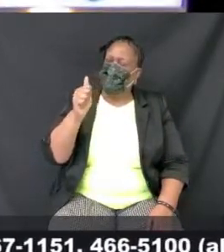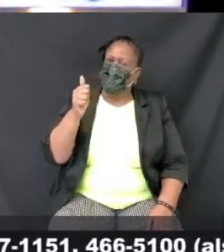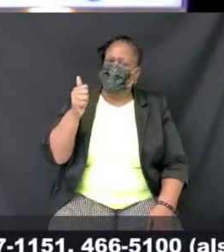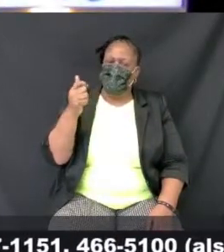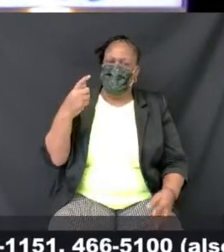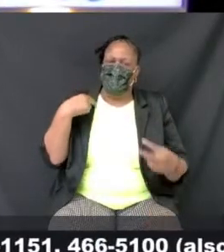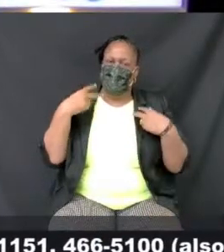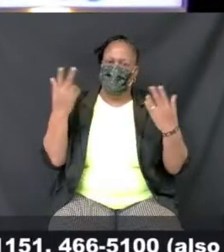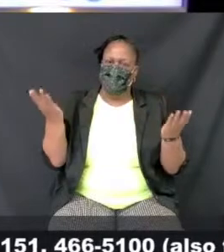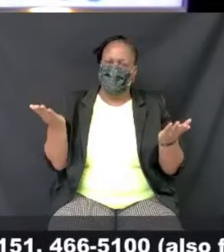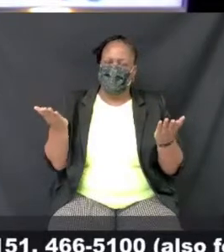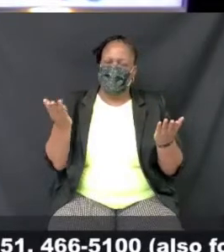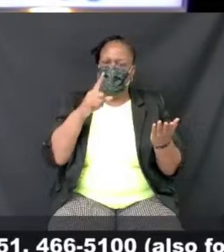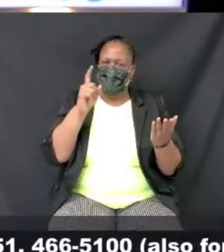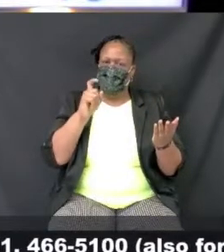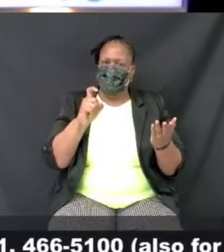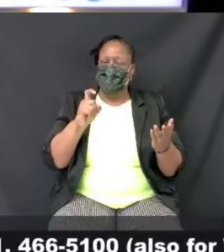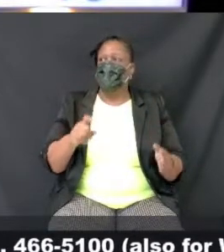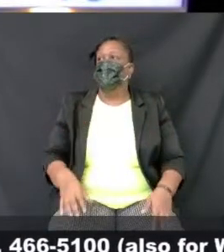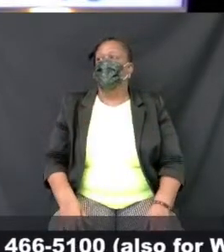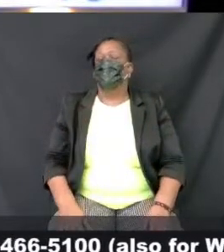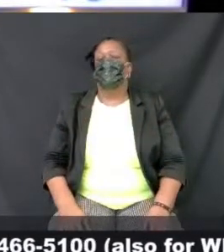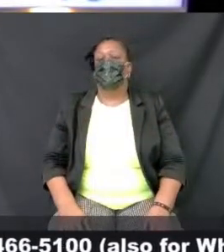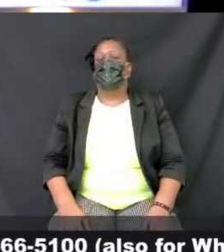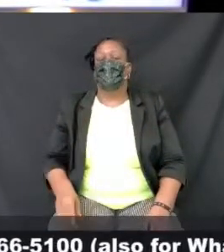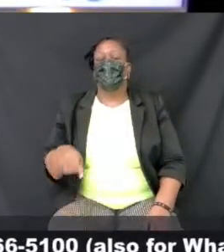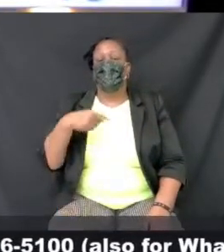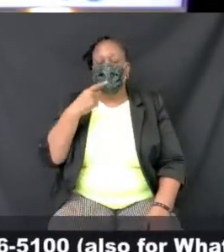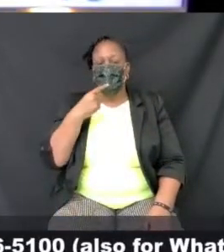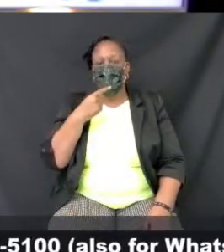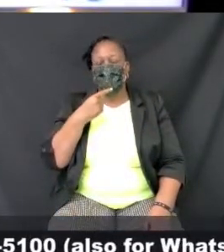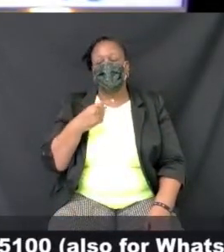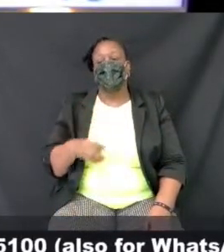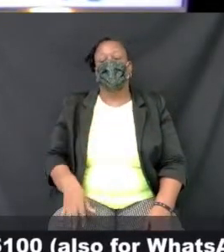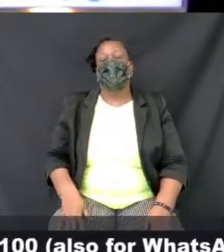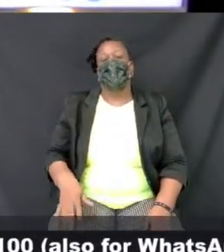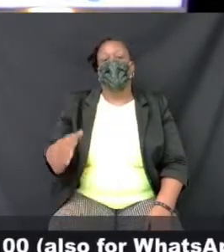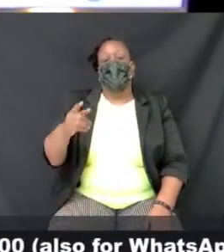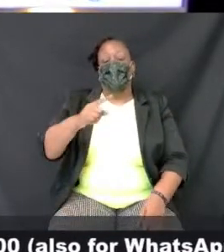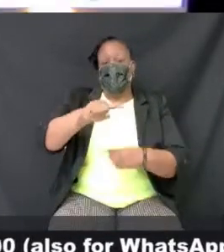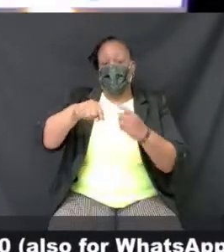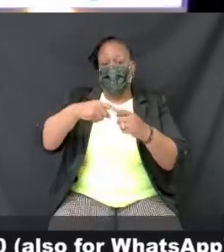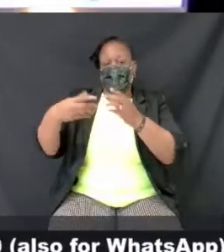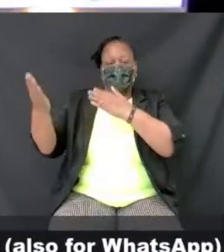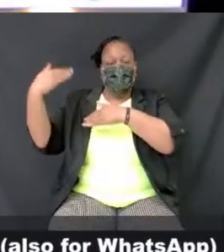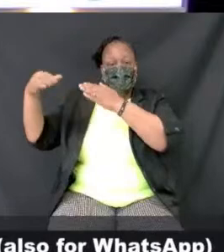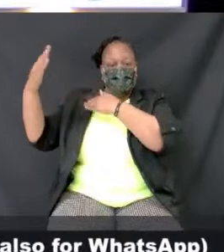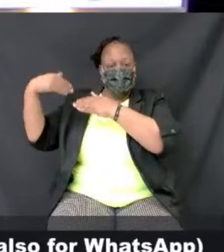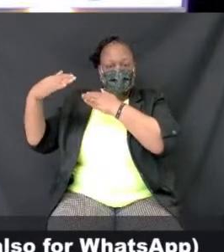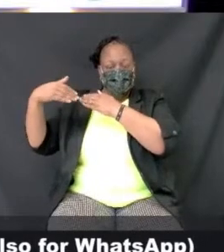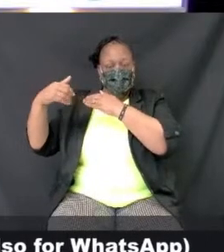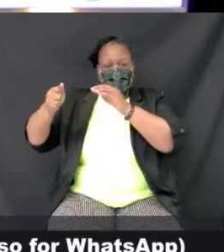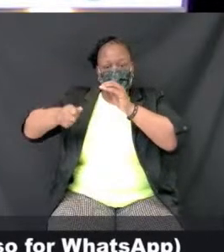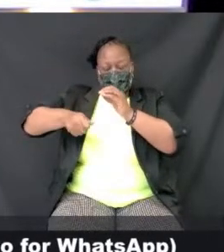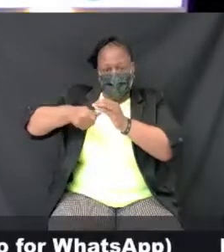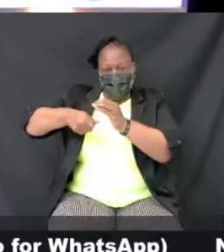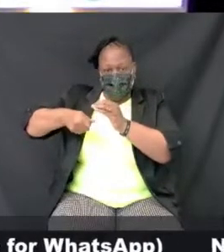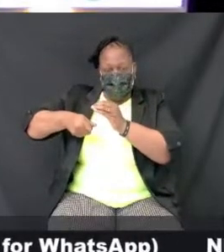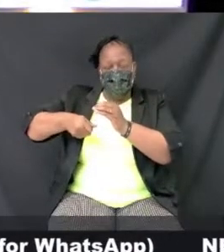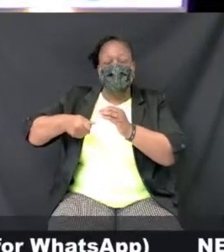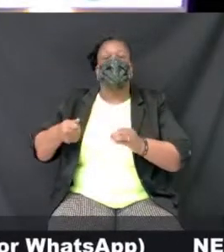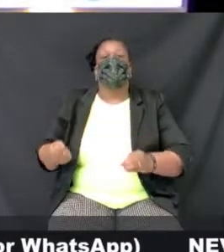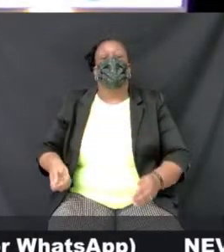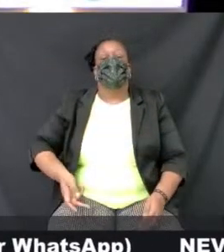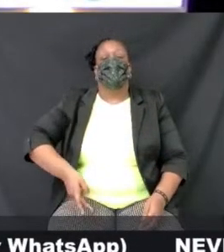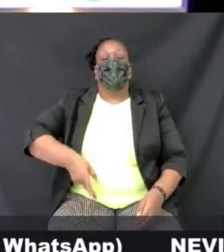place, there were 1 or 2 persons who tested positive while in quarantine for the Delta variant